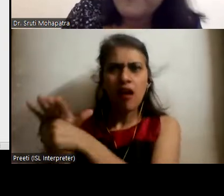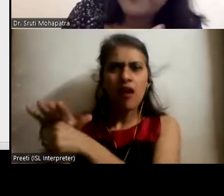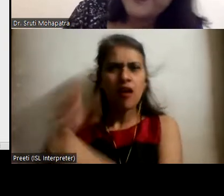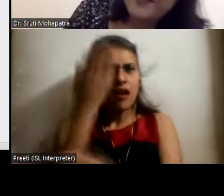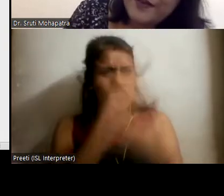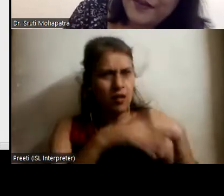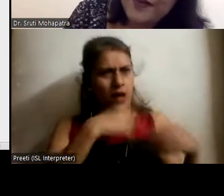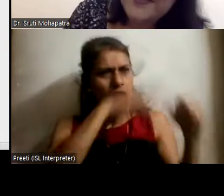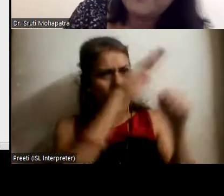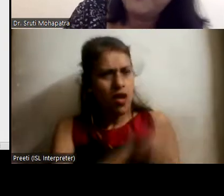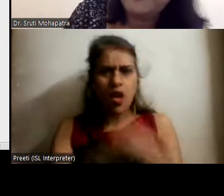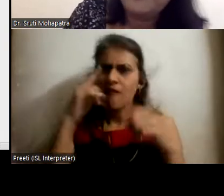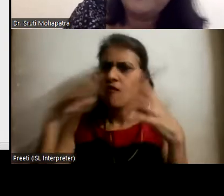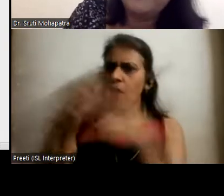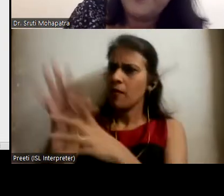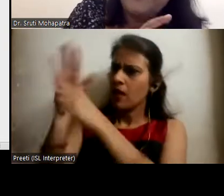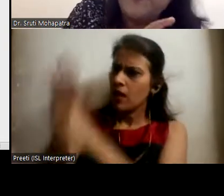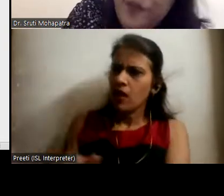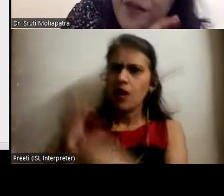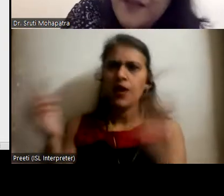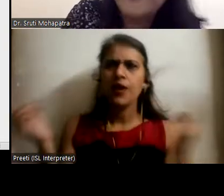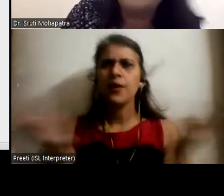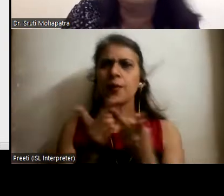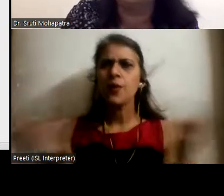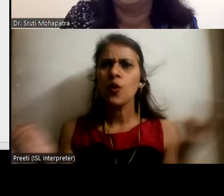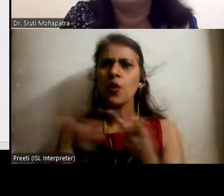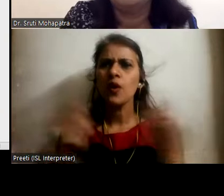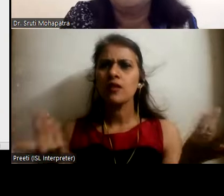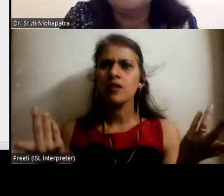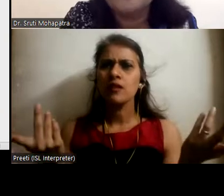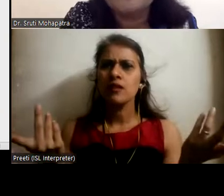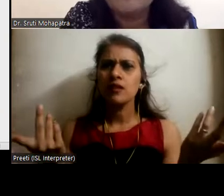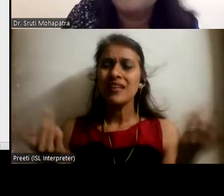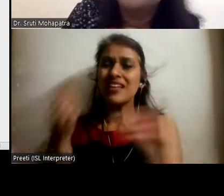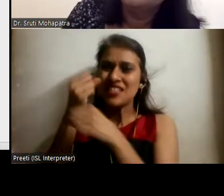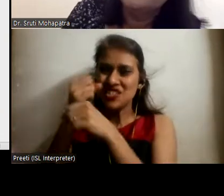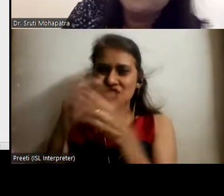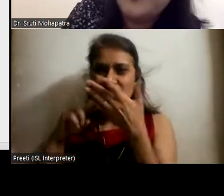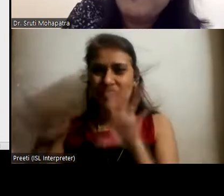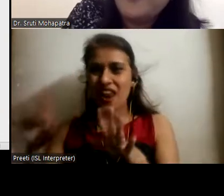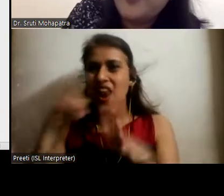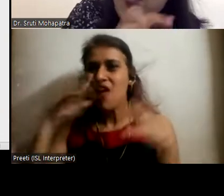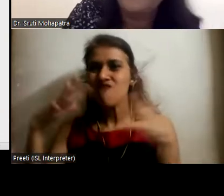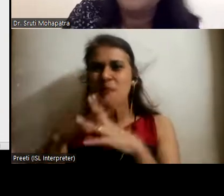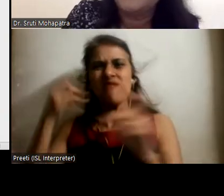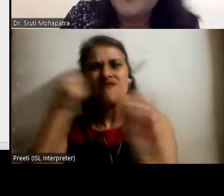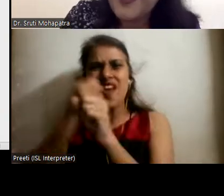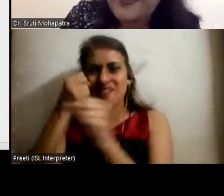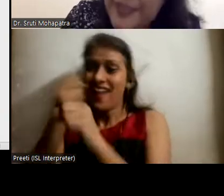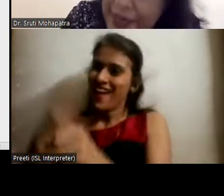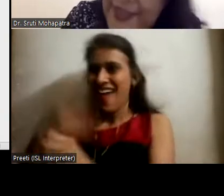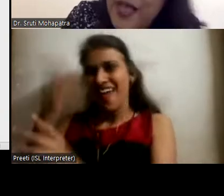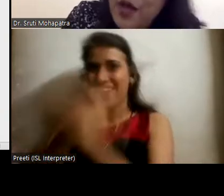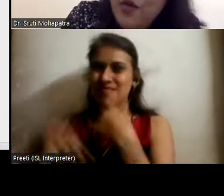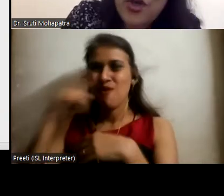They were being discriminated by women in the general women's movement. So they were nowhere.